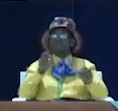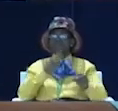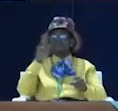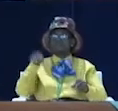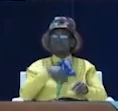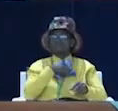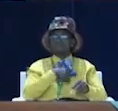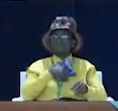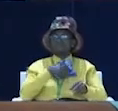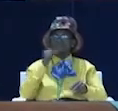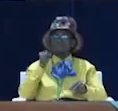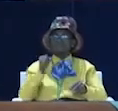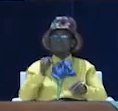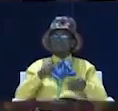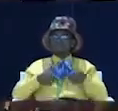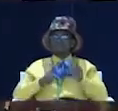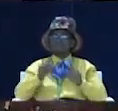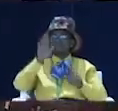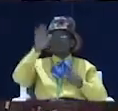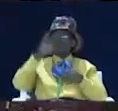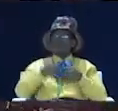Let your blood wash them clean.